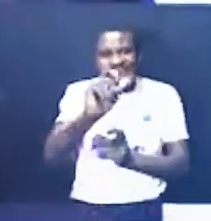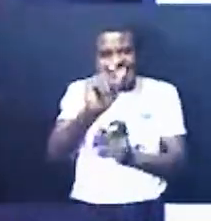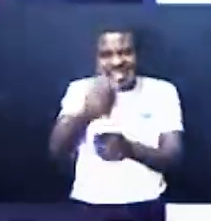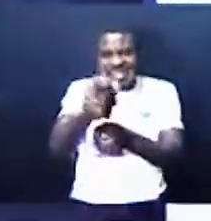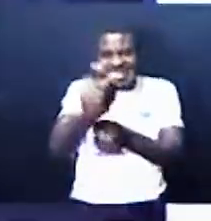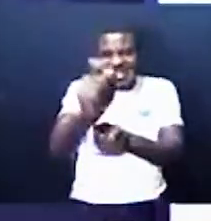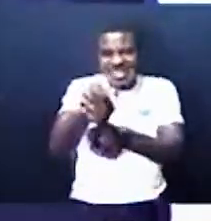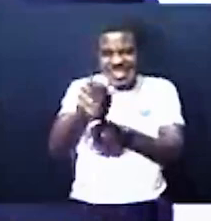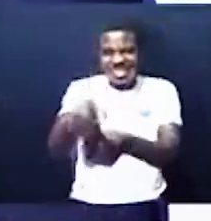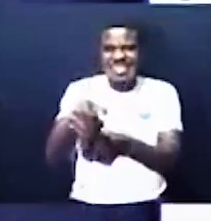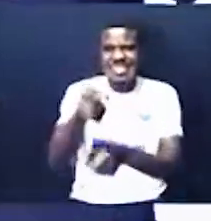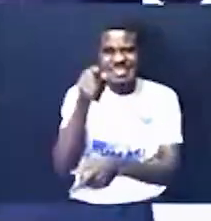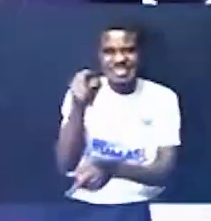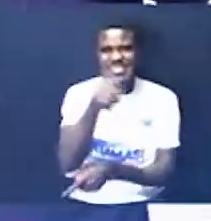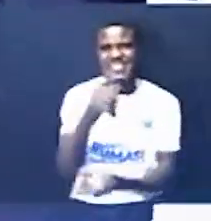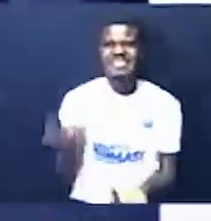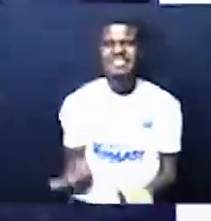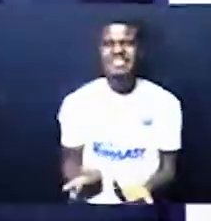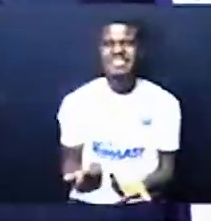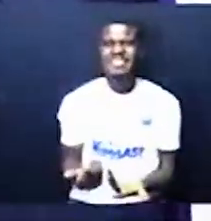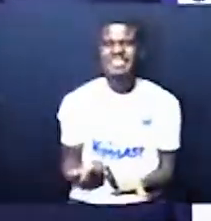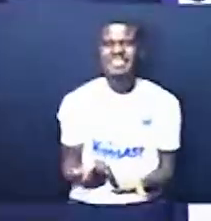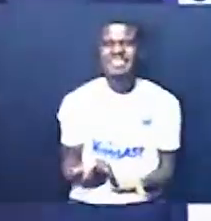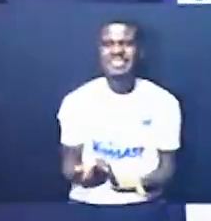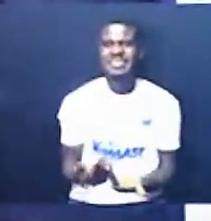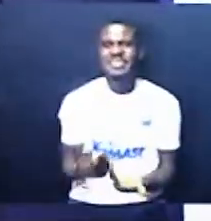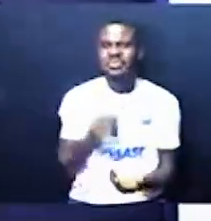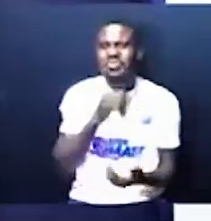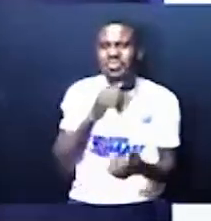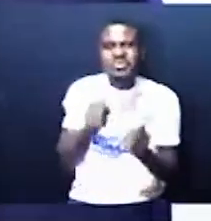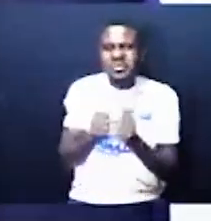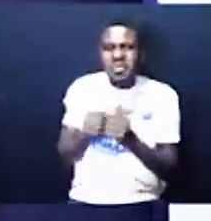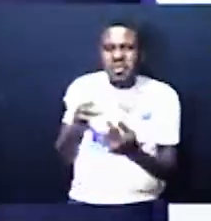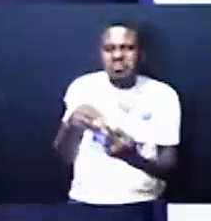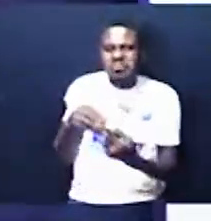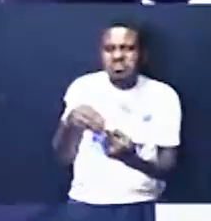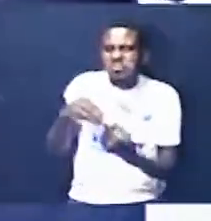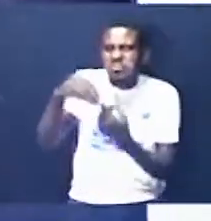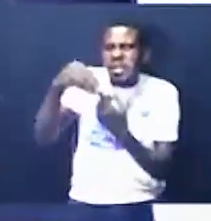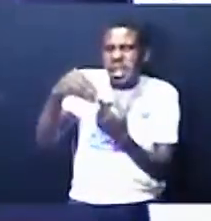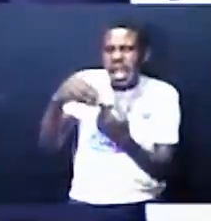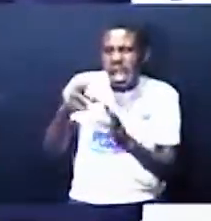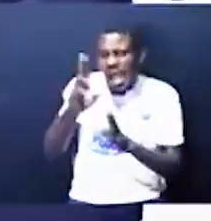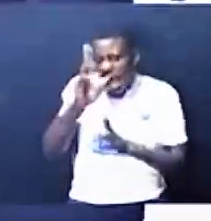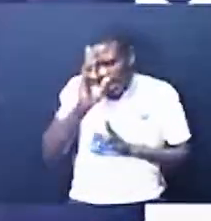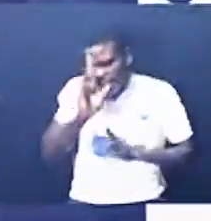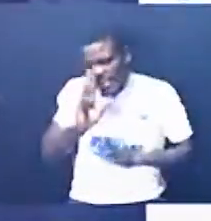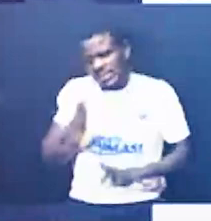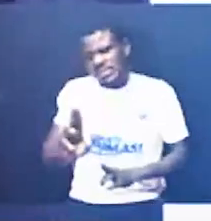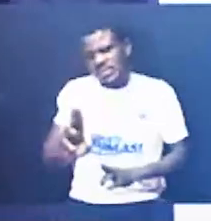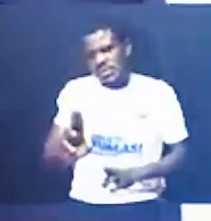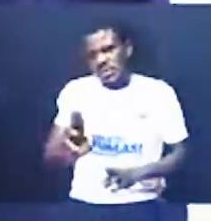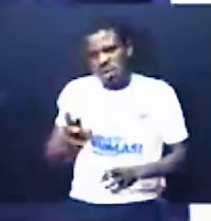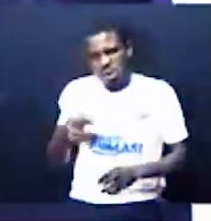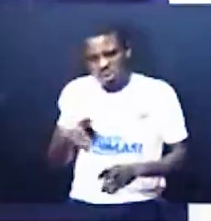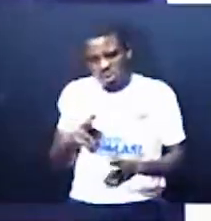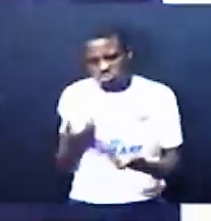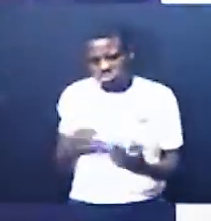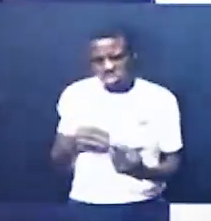us. Not with special honor, not